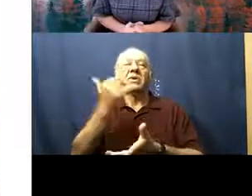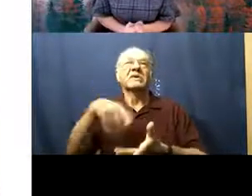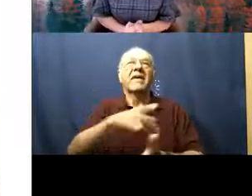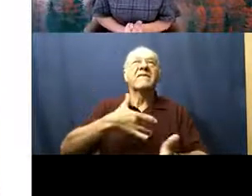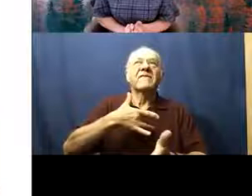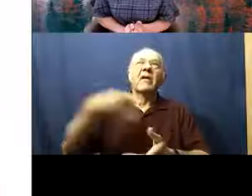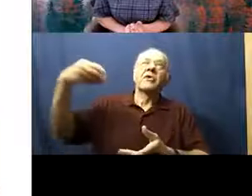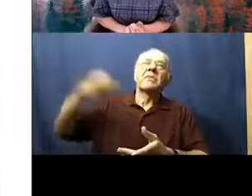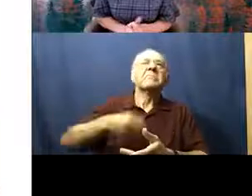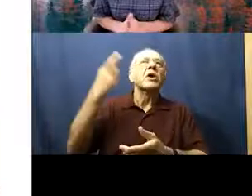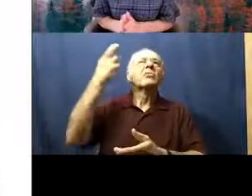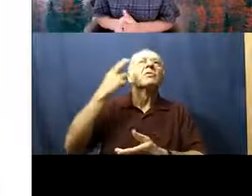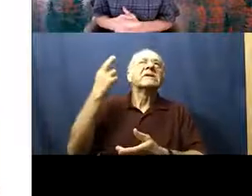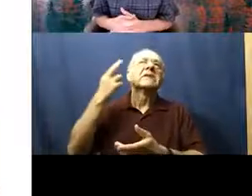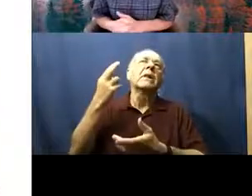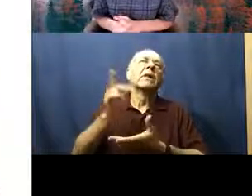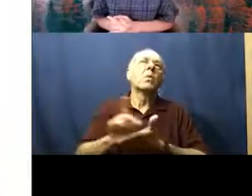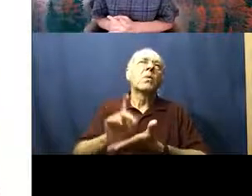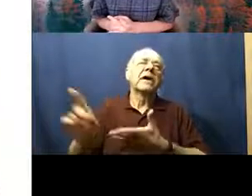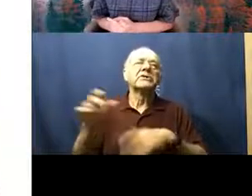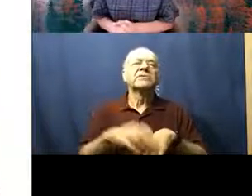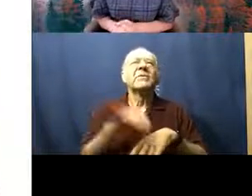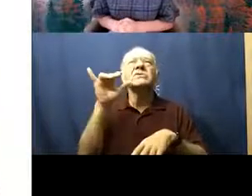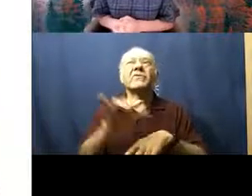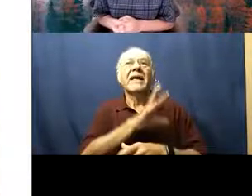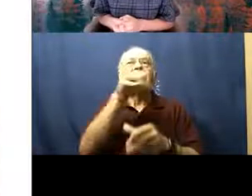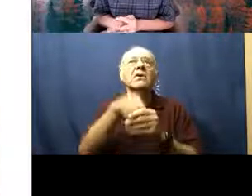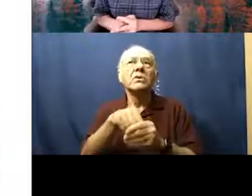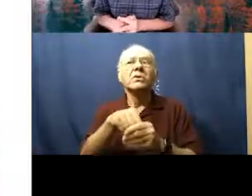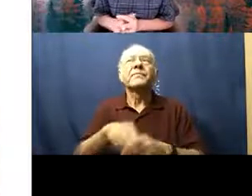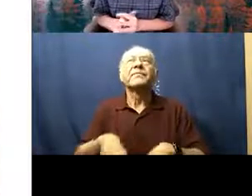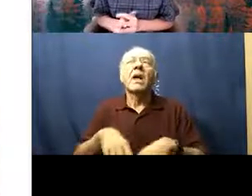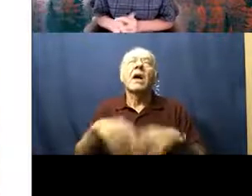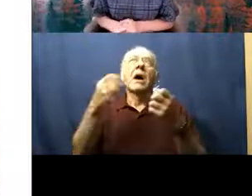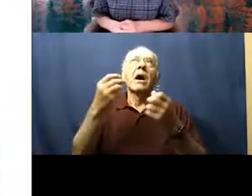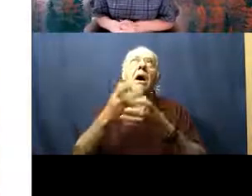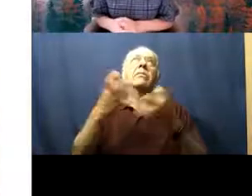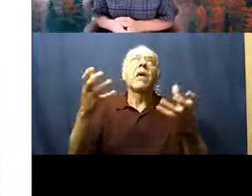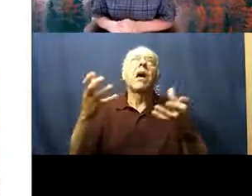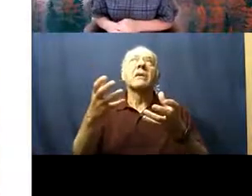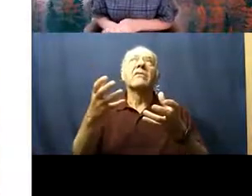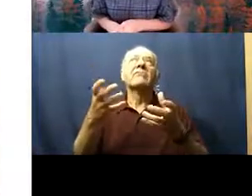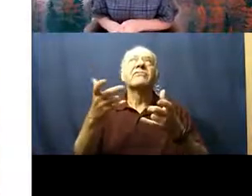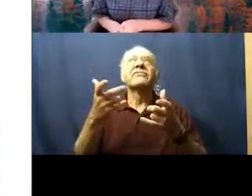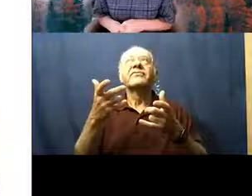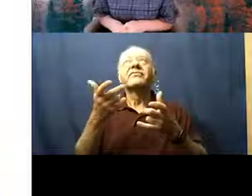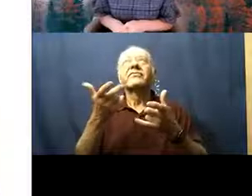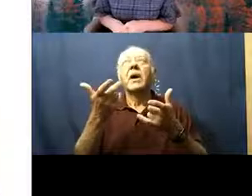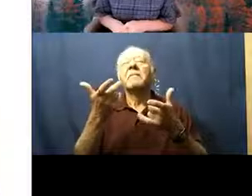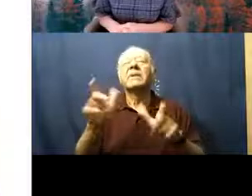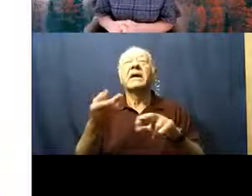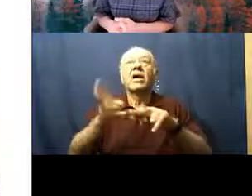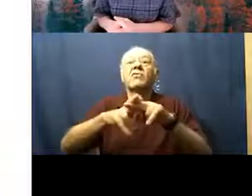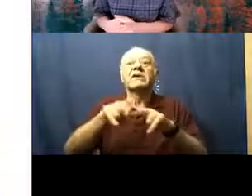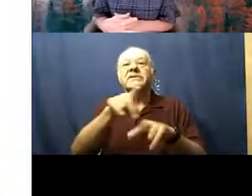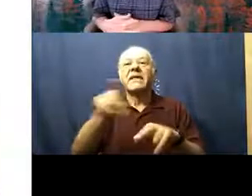being paid a reasonable wage. So that is included a number of rate increases. A few of them highlighted here are included